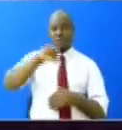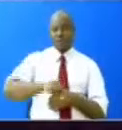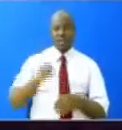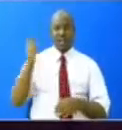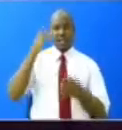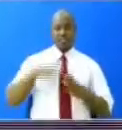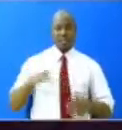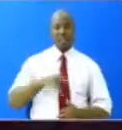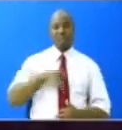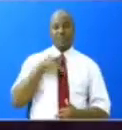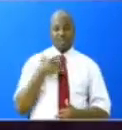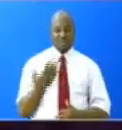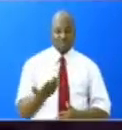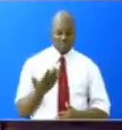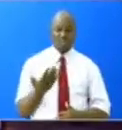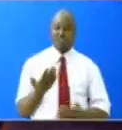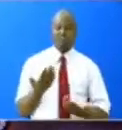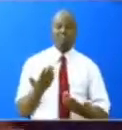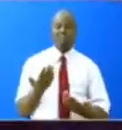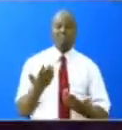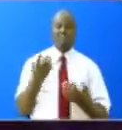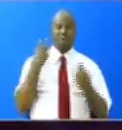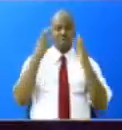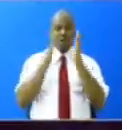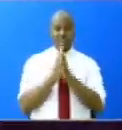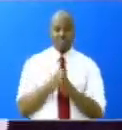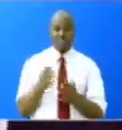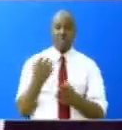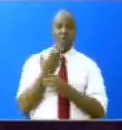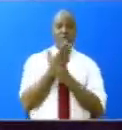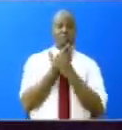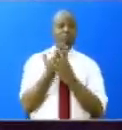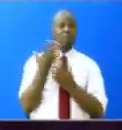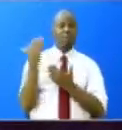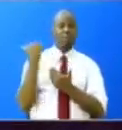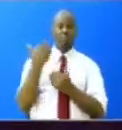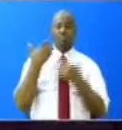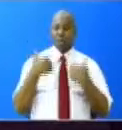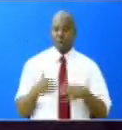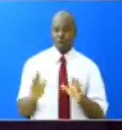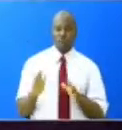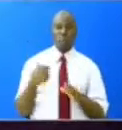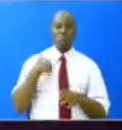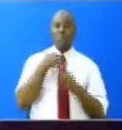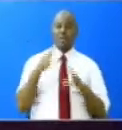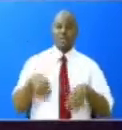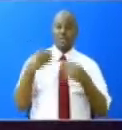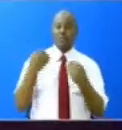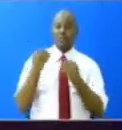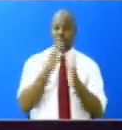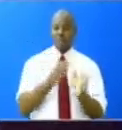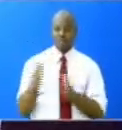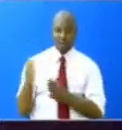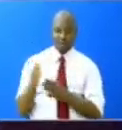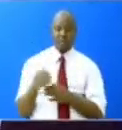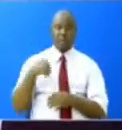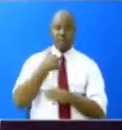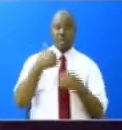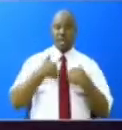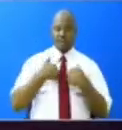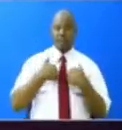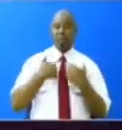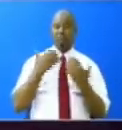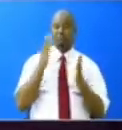feel very dejected. They lack hope. We need to give them a plan. Okay. And we have that